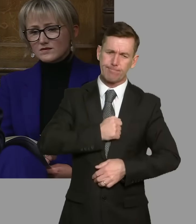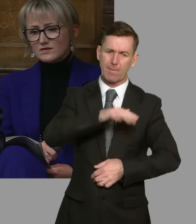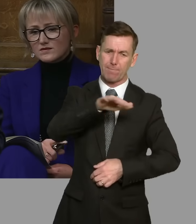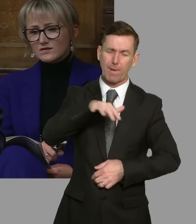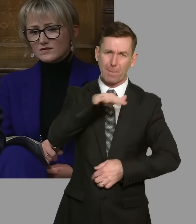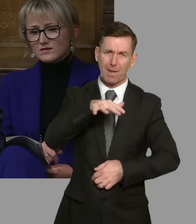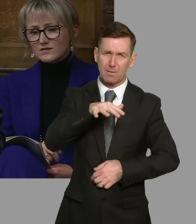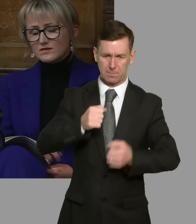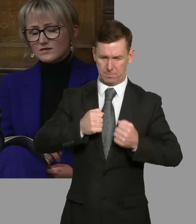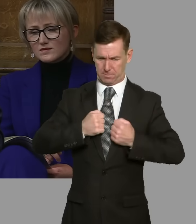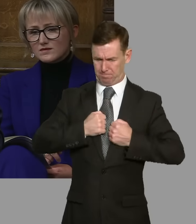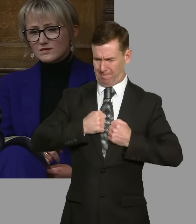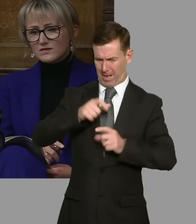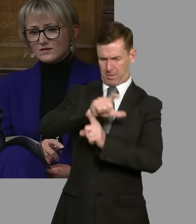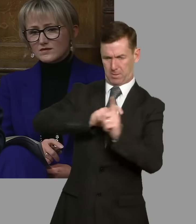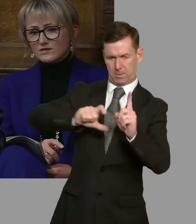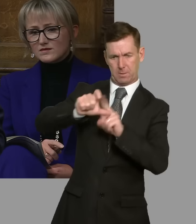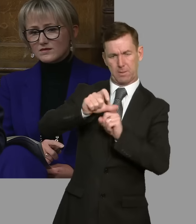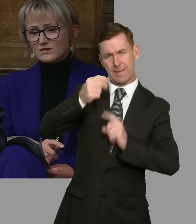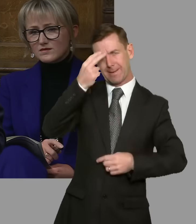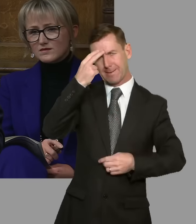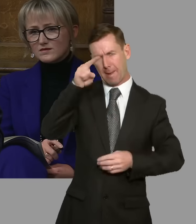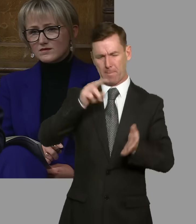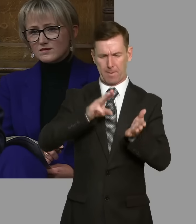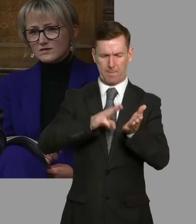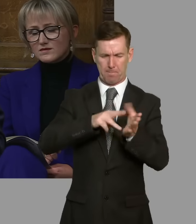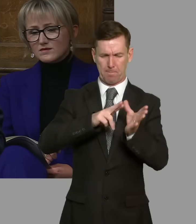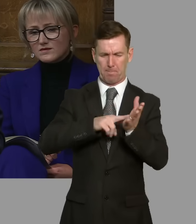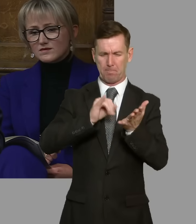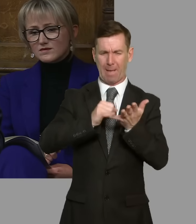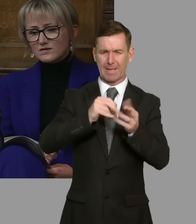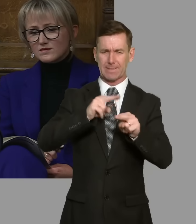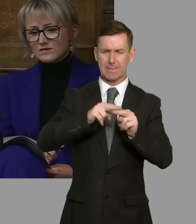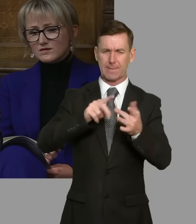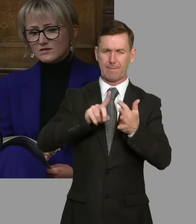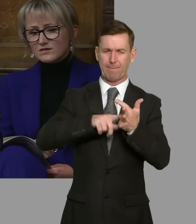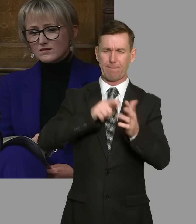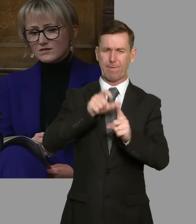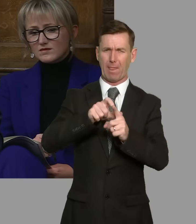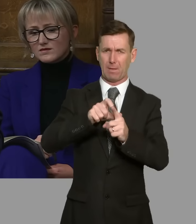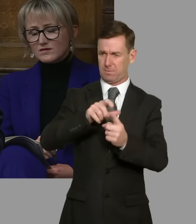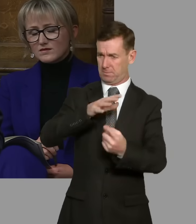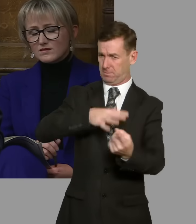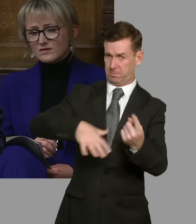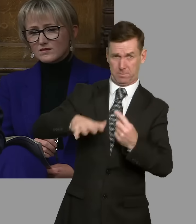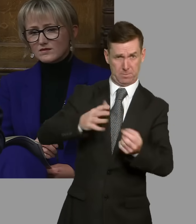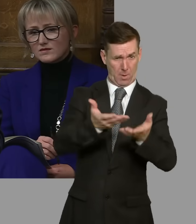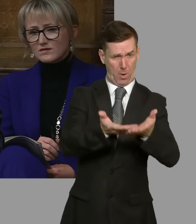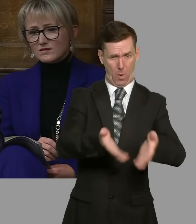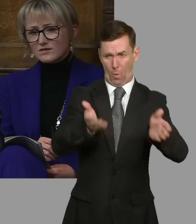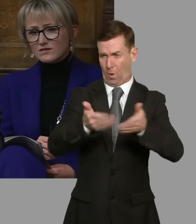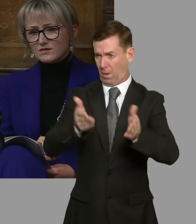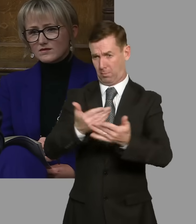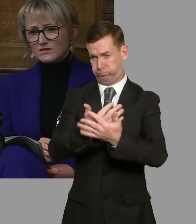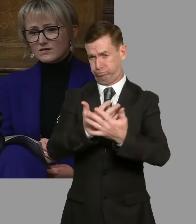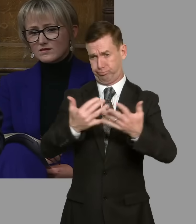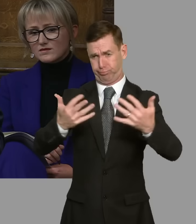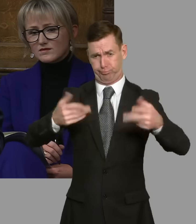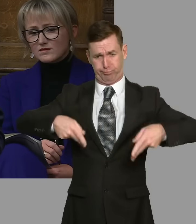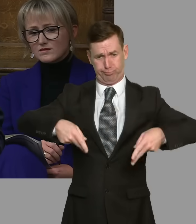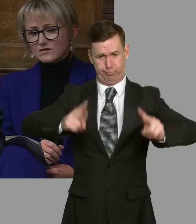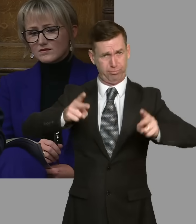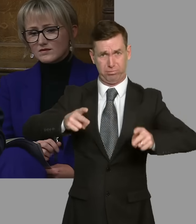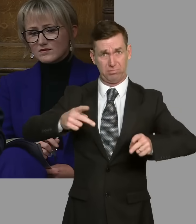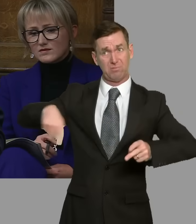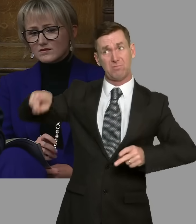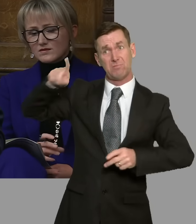Notts County Council are failing to repair. Does the Prime Minister agree with me that it's time the Council took action